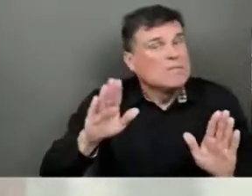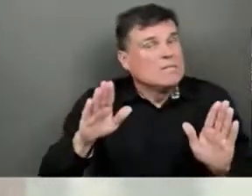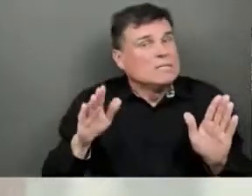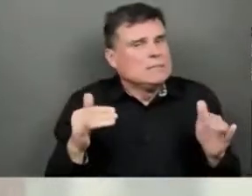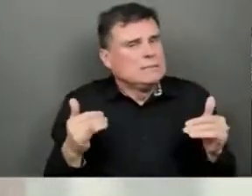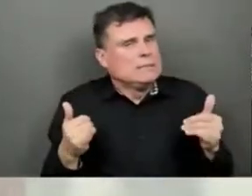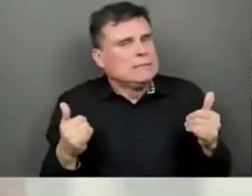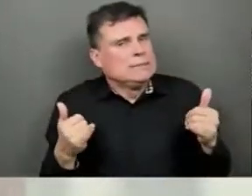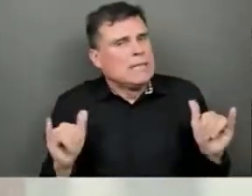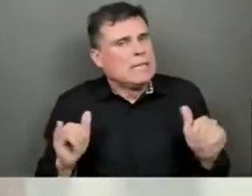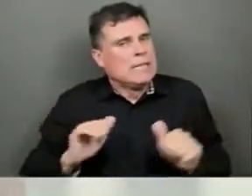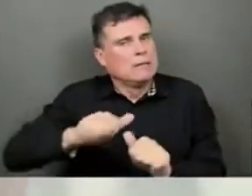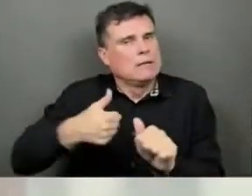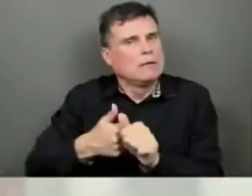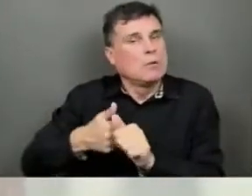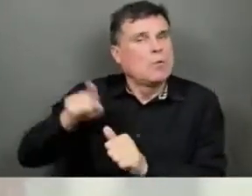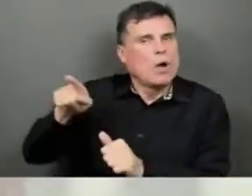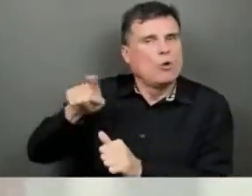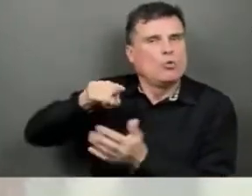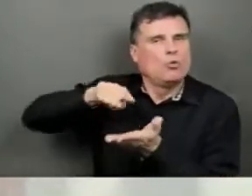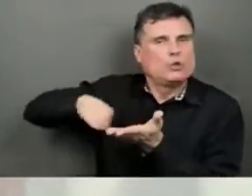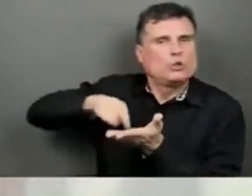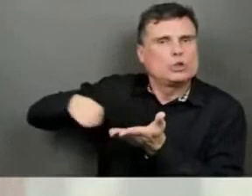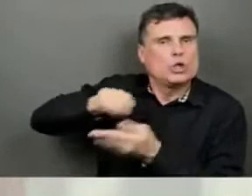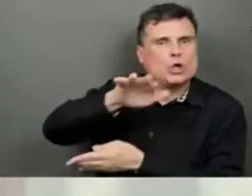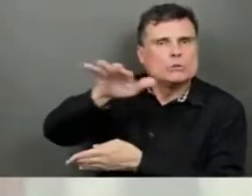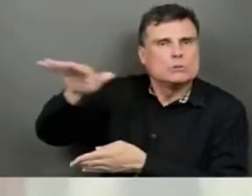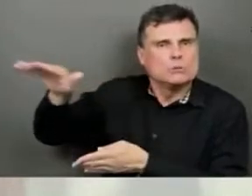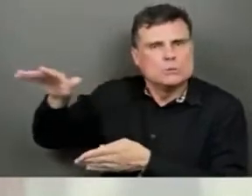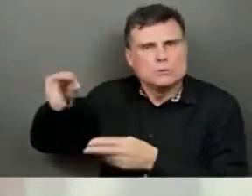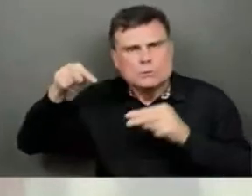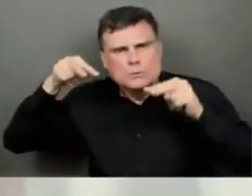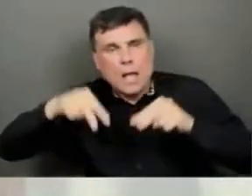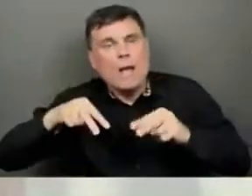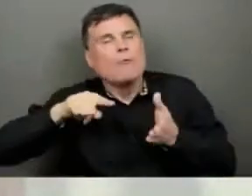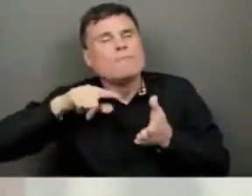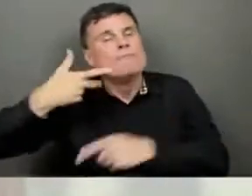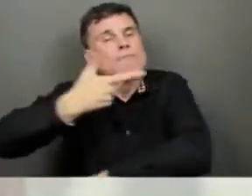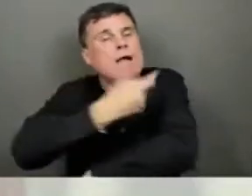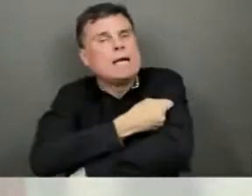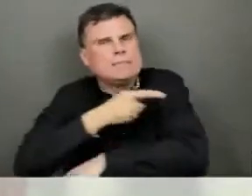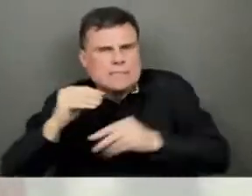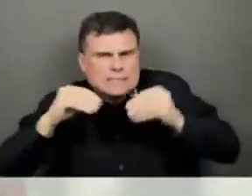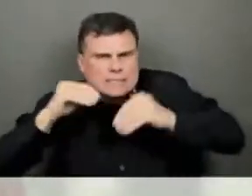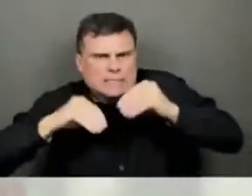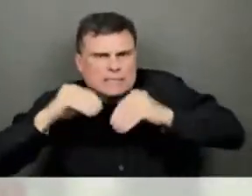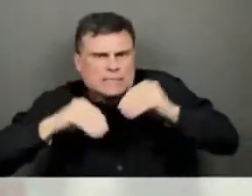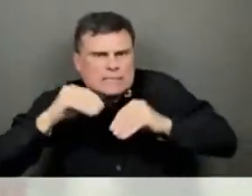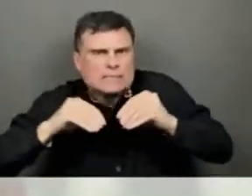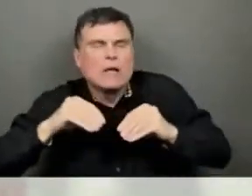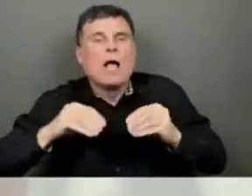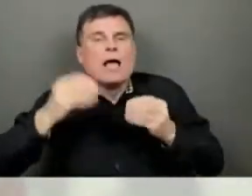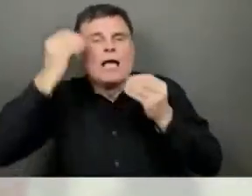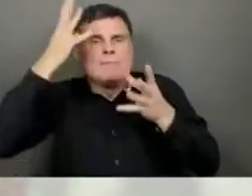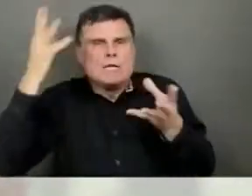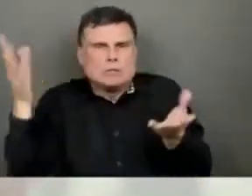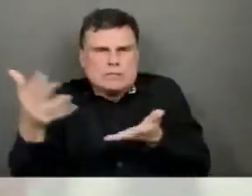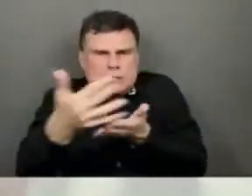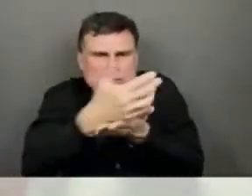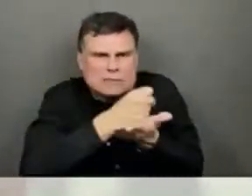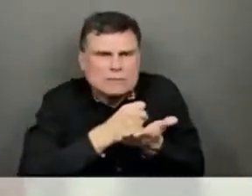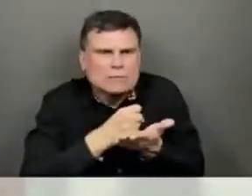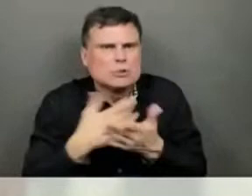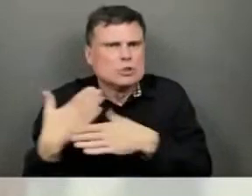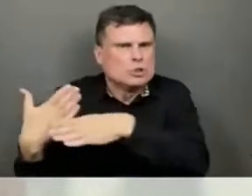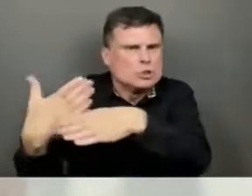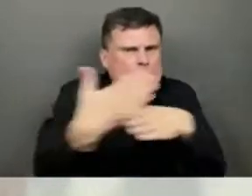on vaccines with the sharing of both the brain trust around the world and the new technology that has